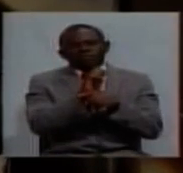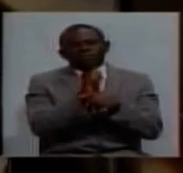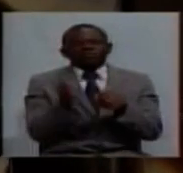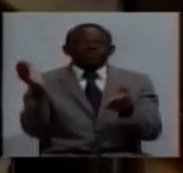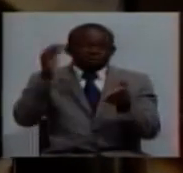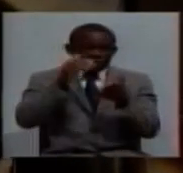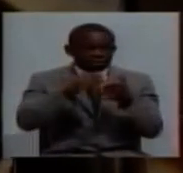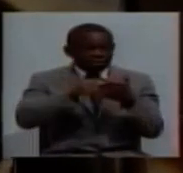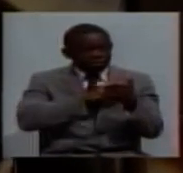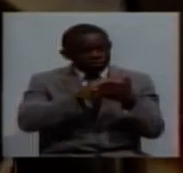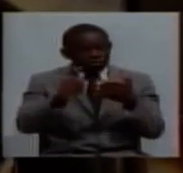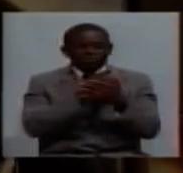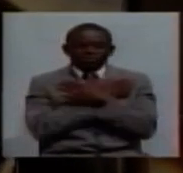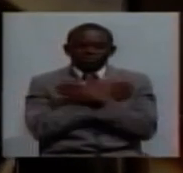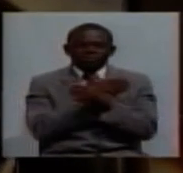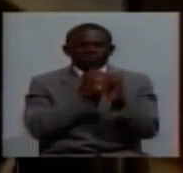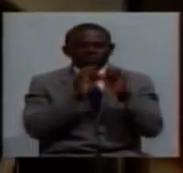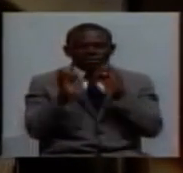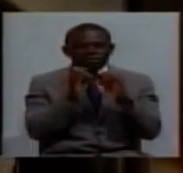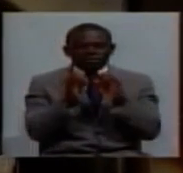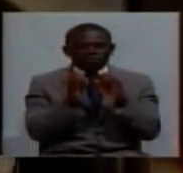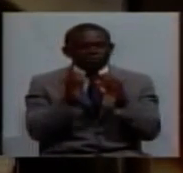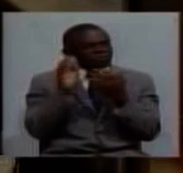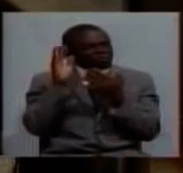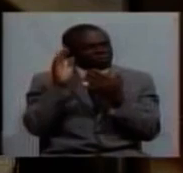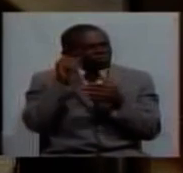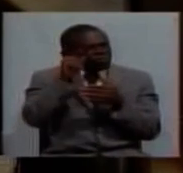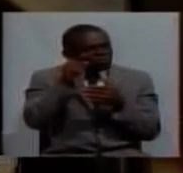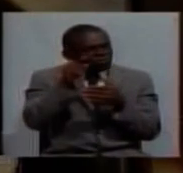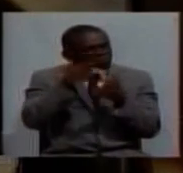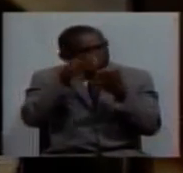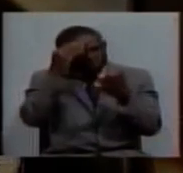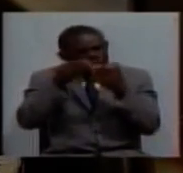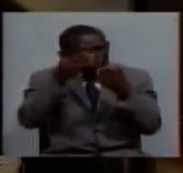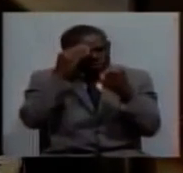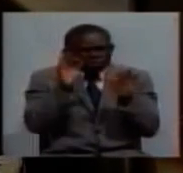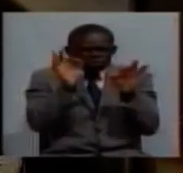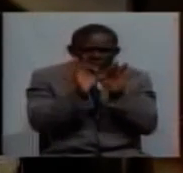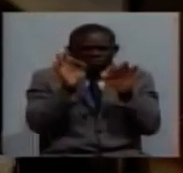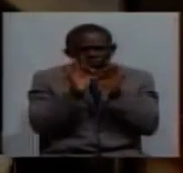yet another edition of Sunday Interview, I hope you picked some valuable